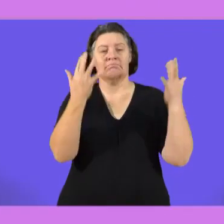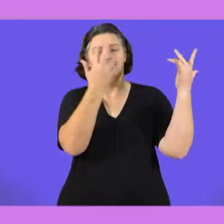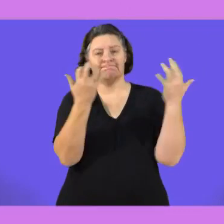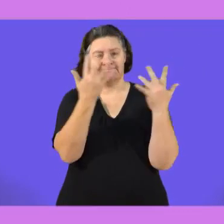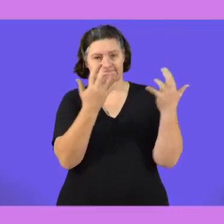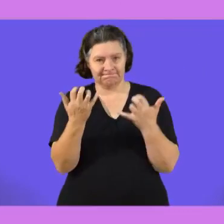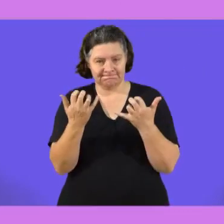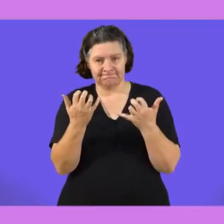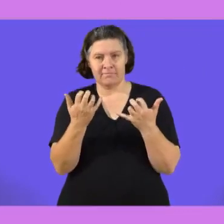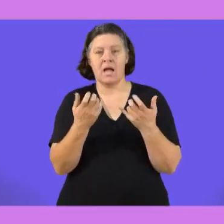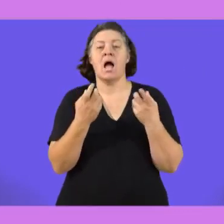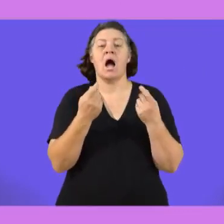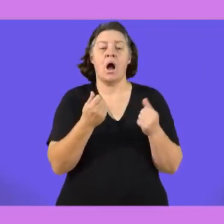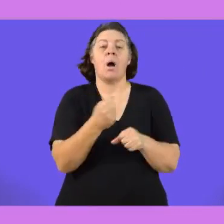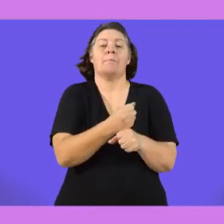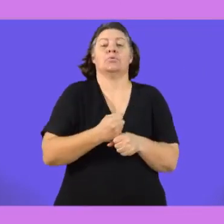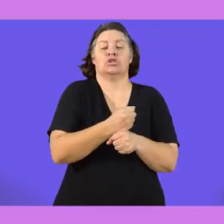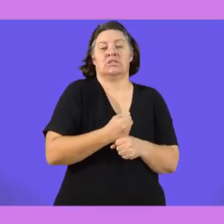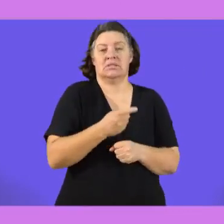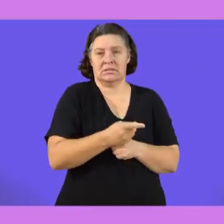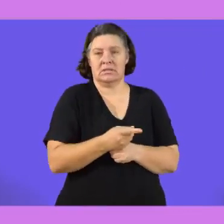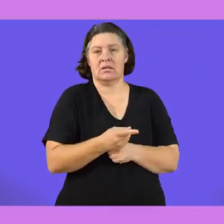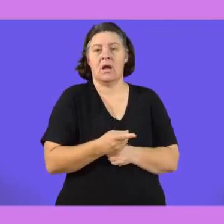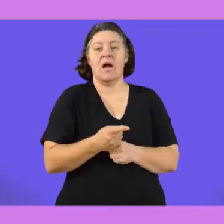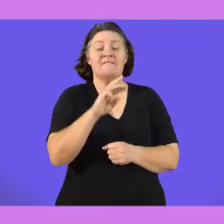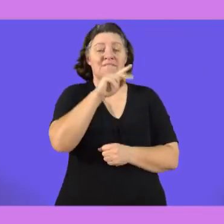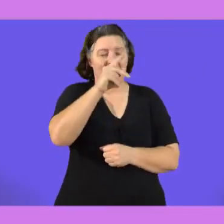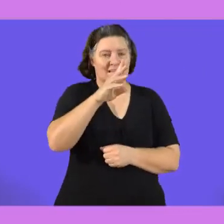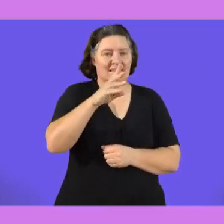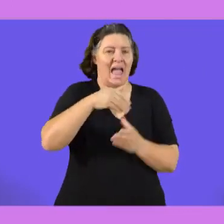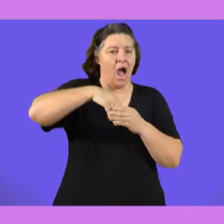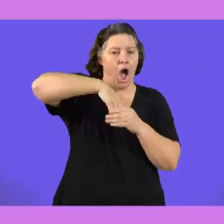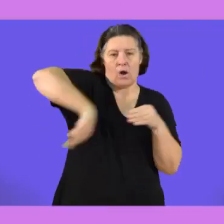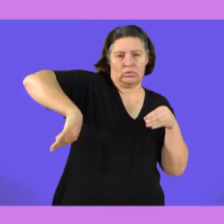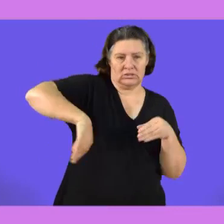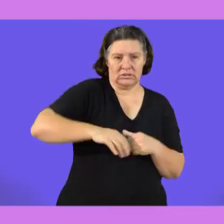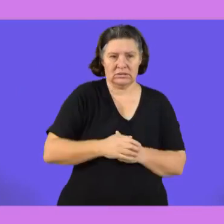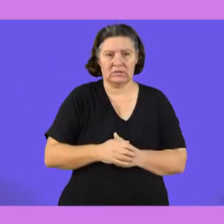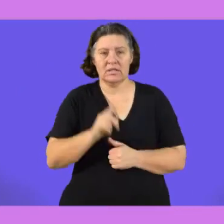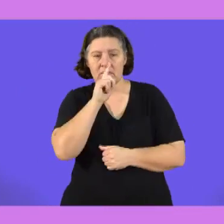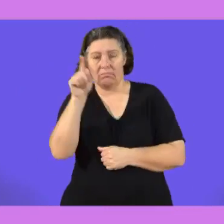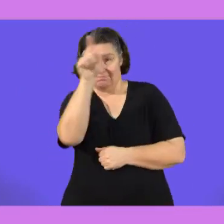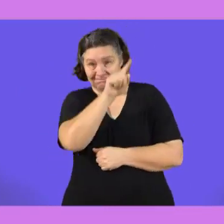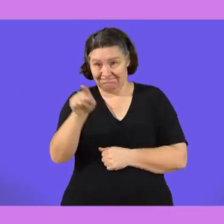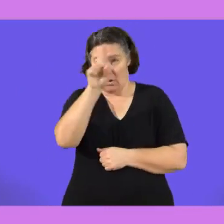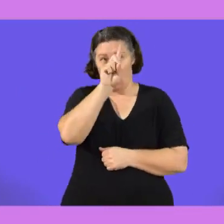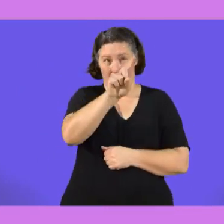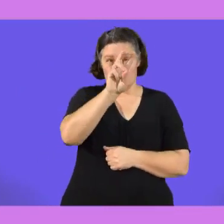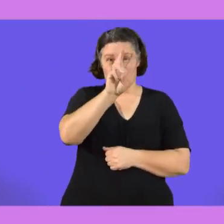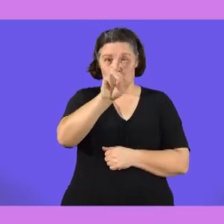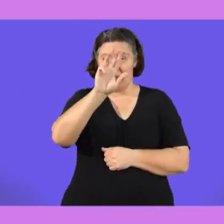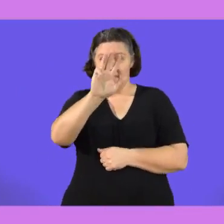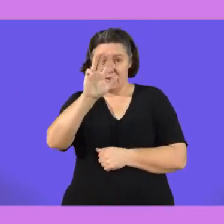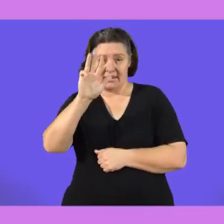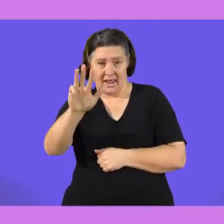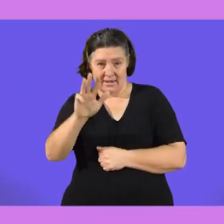question. It says calculate, right, the price of the coffee machine excluding VAT. Now, if I look here, that's the price of the